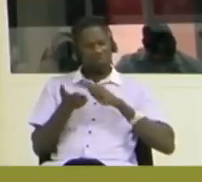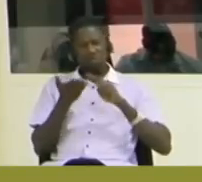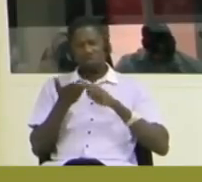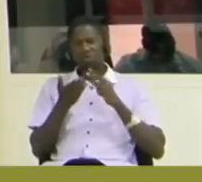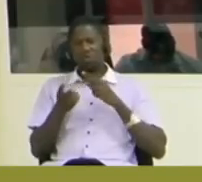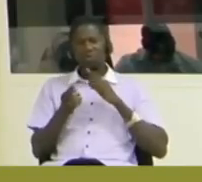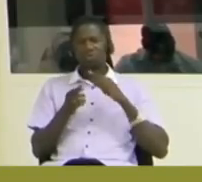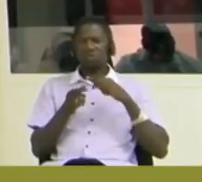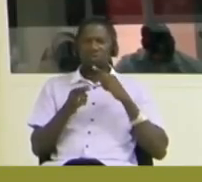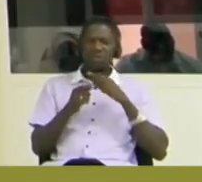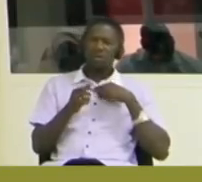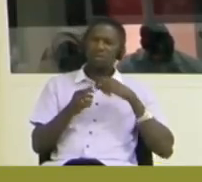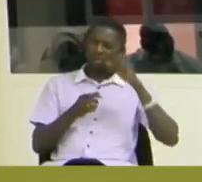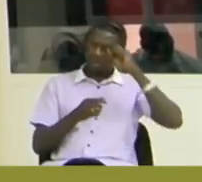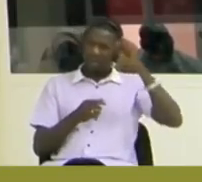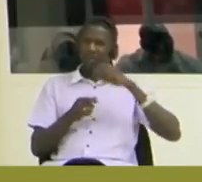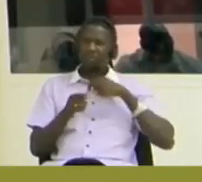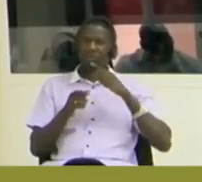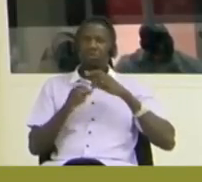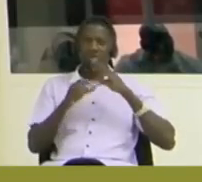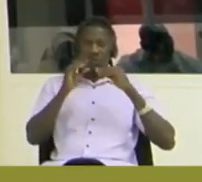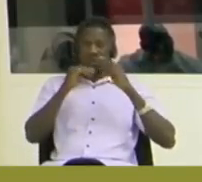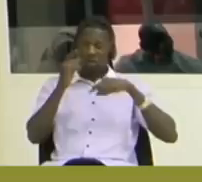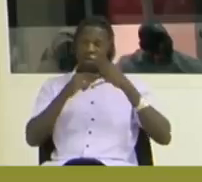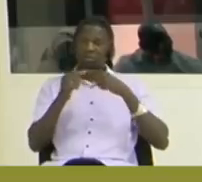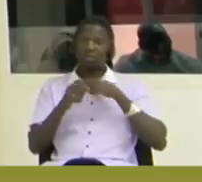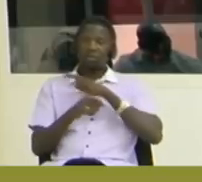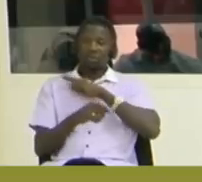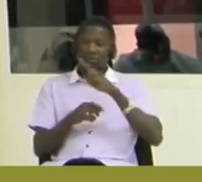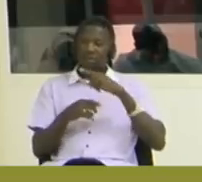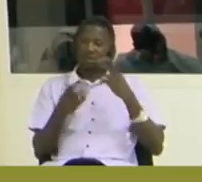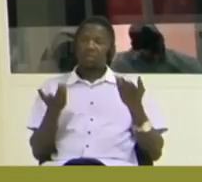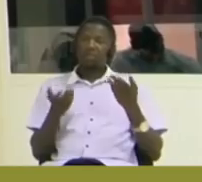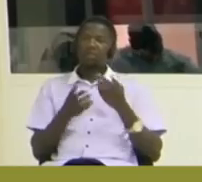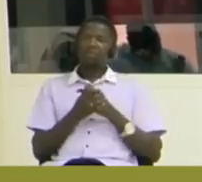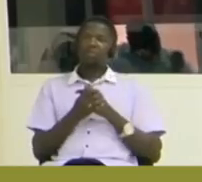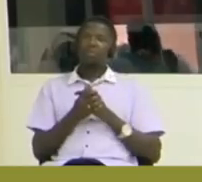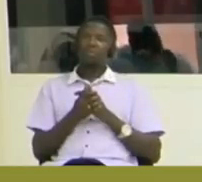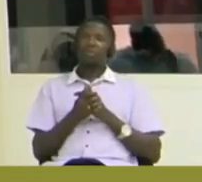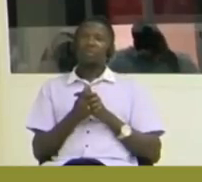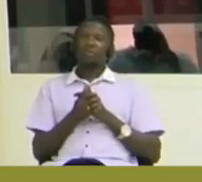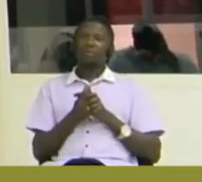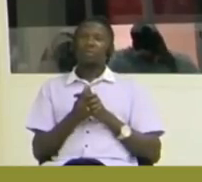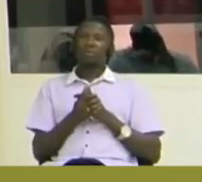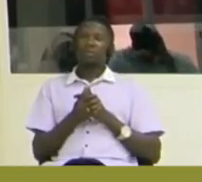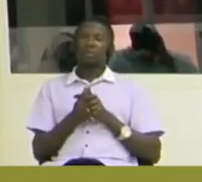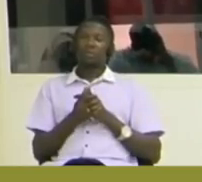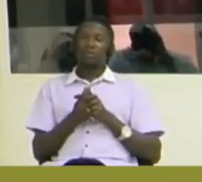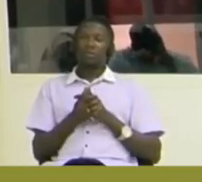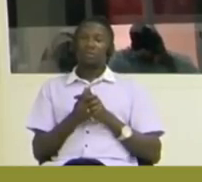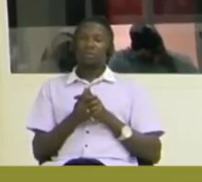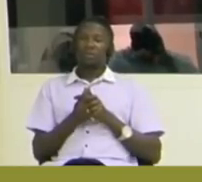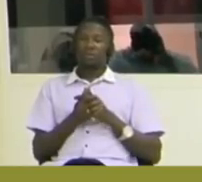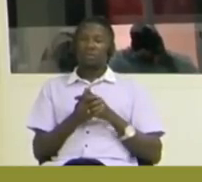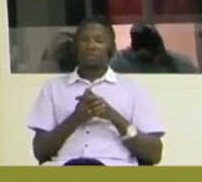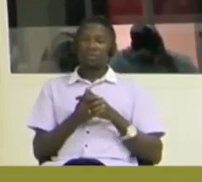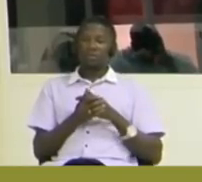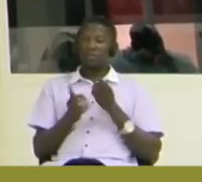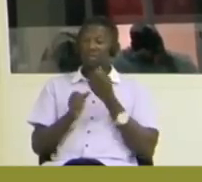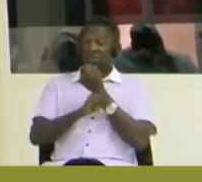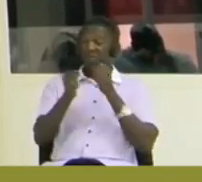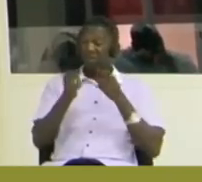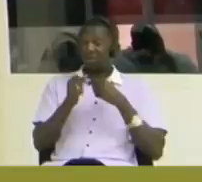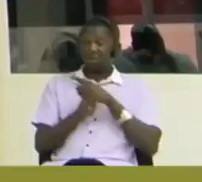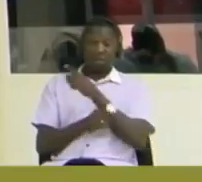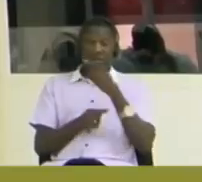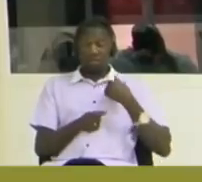he goes into a flight? The strange thing, Mr. Singhateh, is that those who are present are people